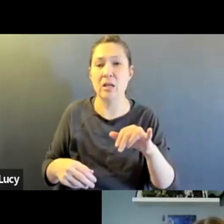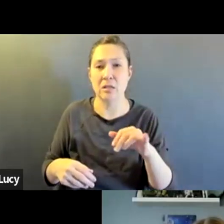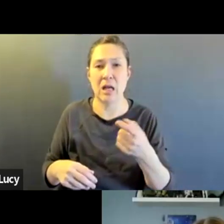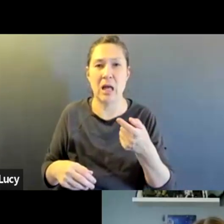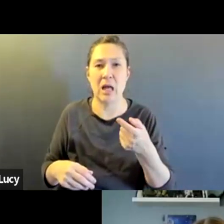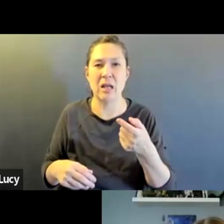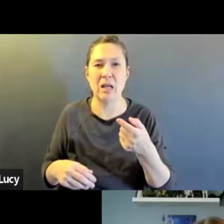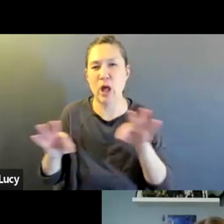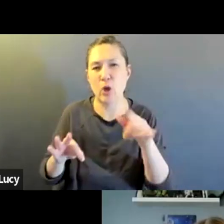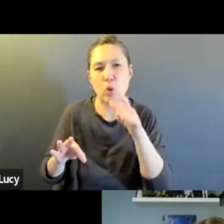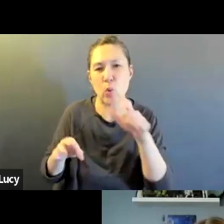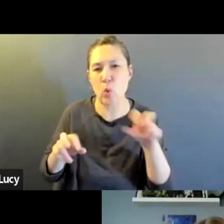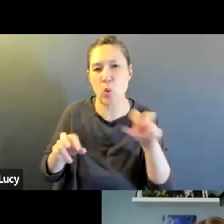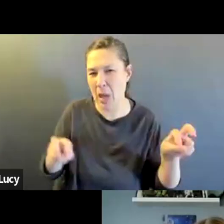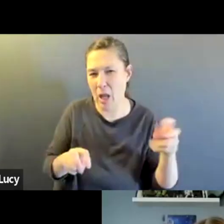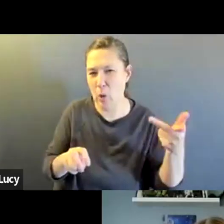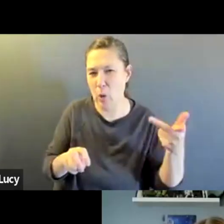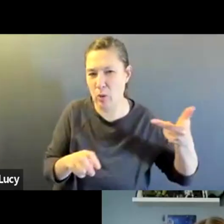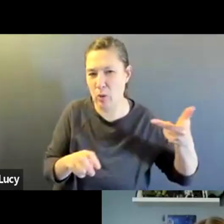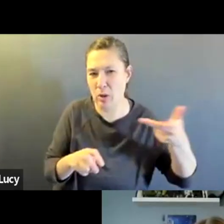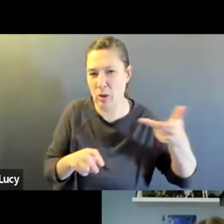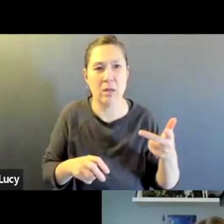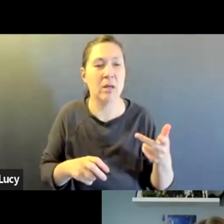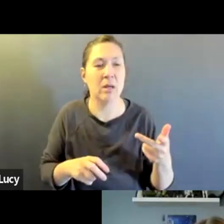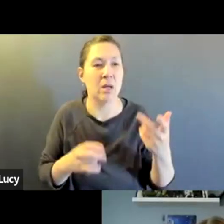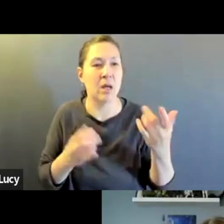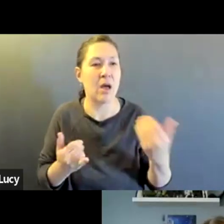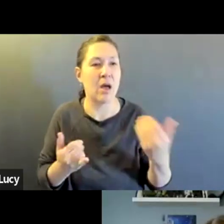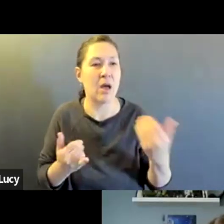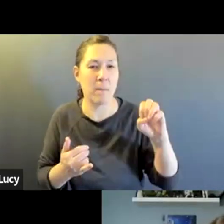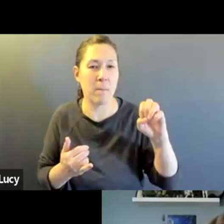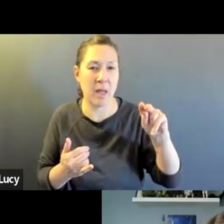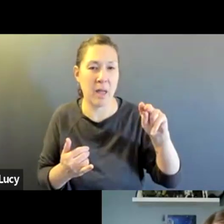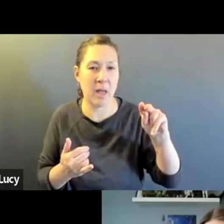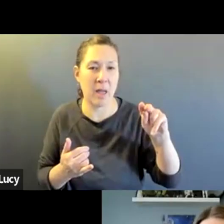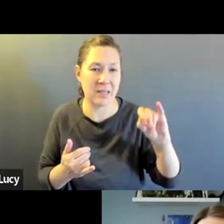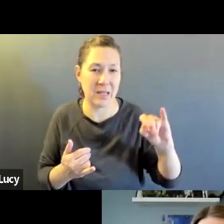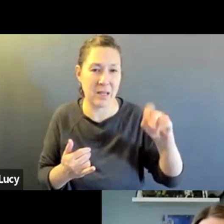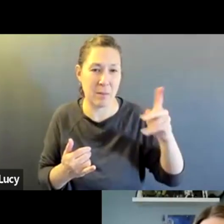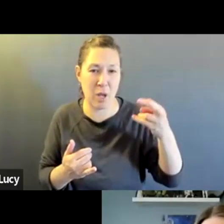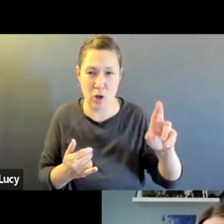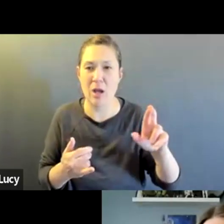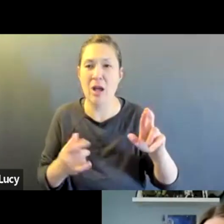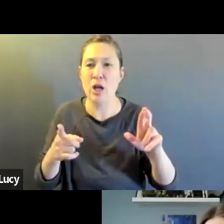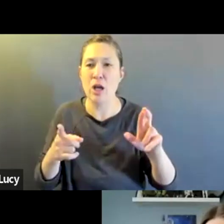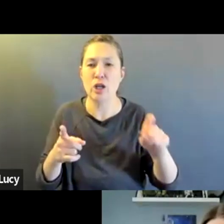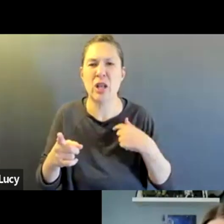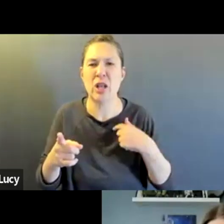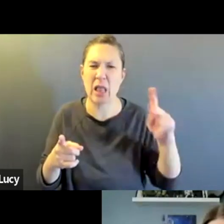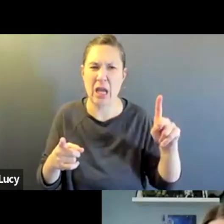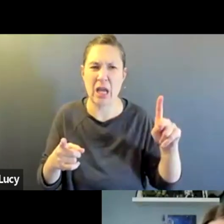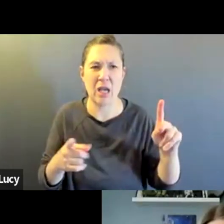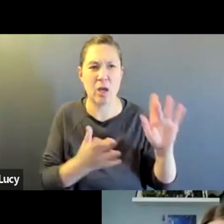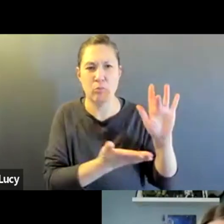We want to know a little bit more about who came to the panel. So I think you have that, Kinsey, to share, with